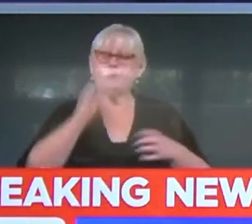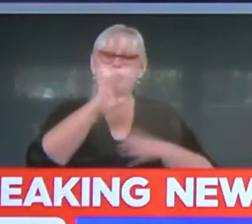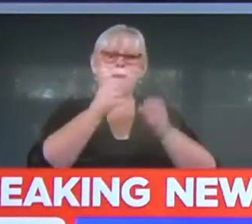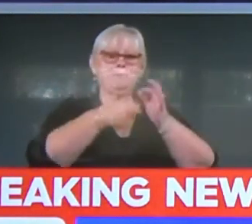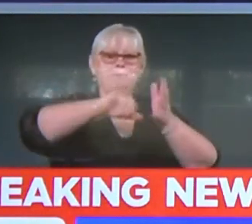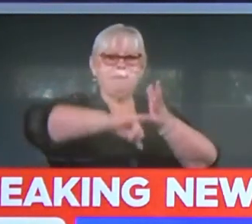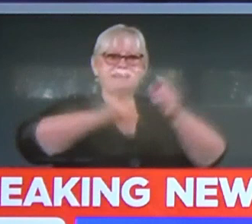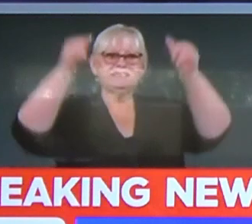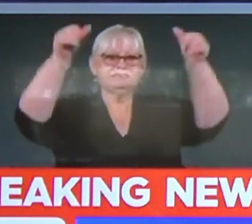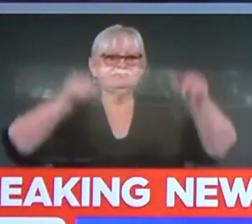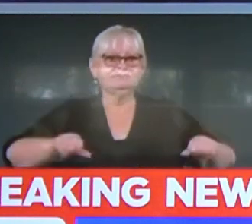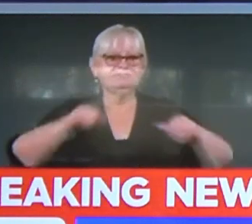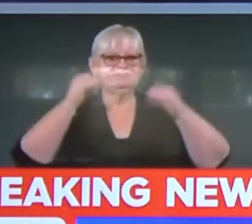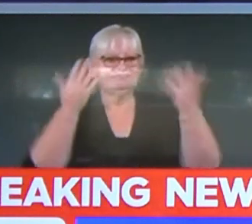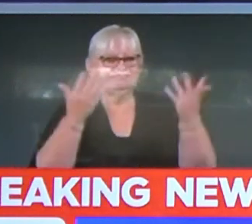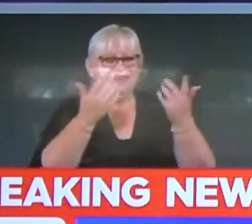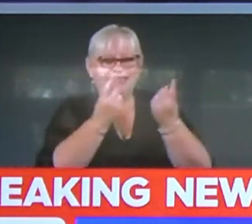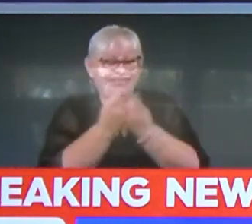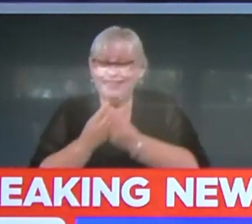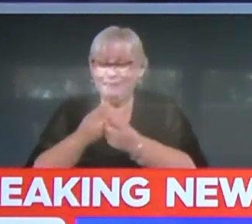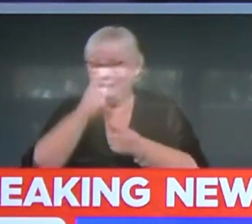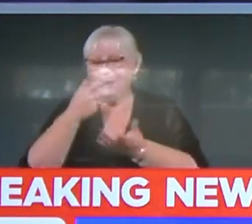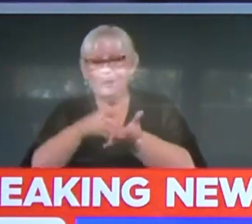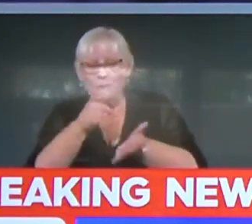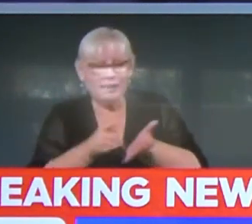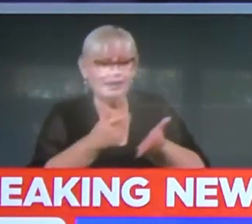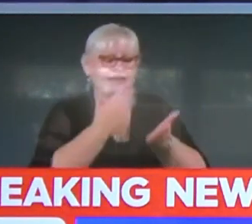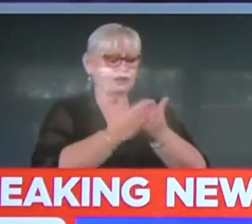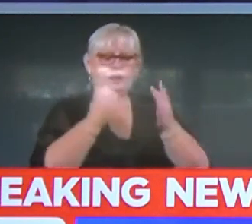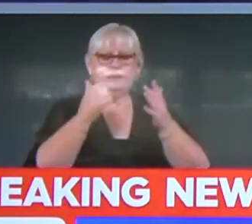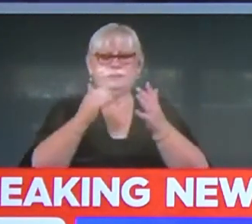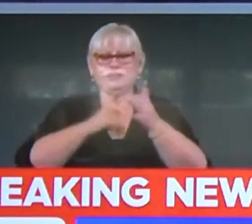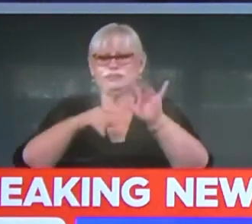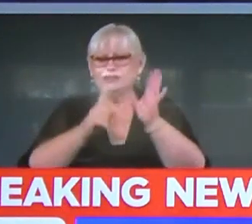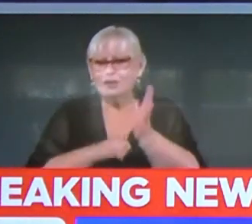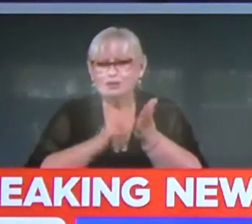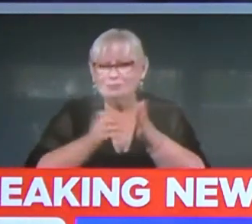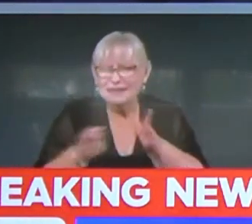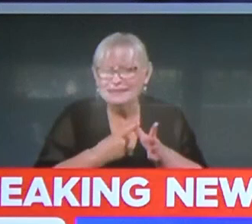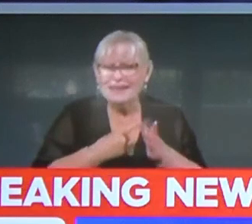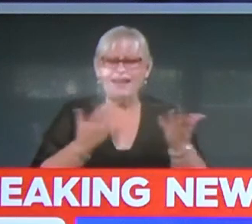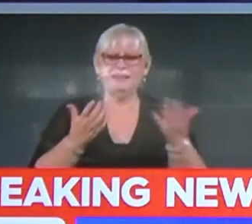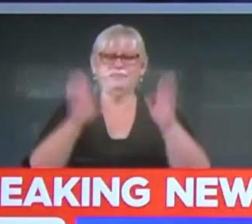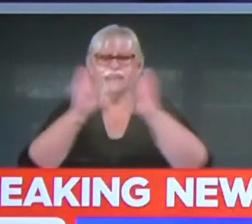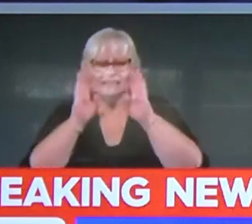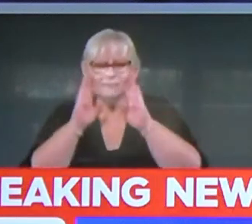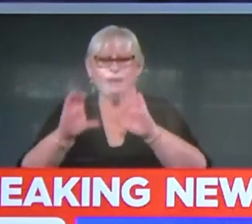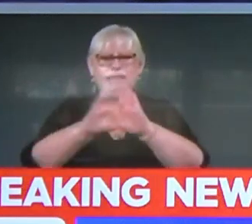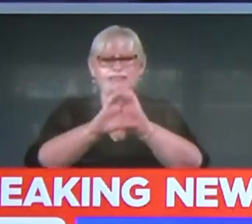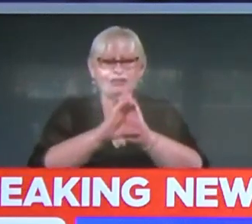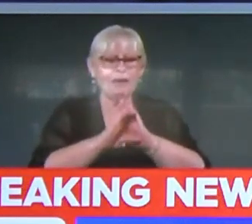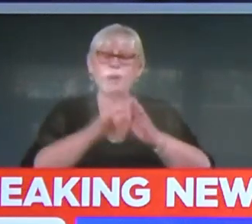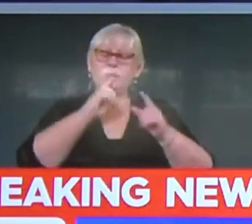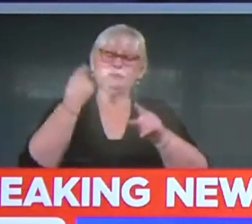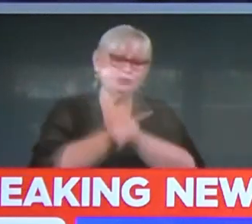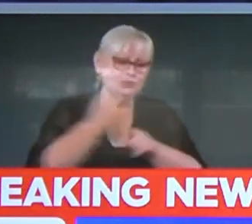shelters. People are still catching buses and walking down the street. It's on social media. The official messages that are being put